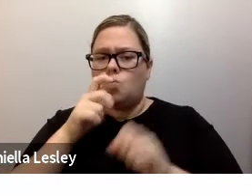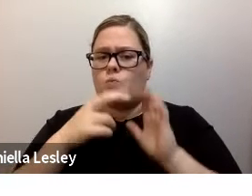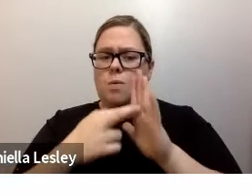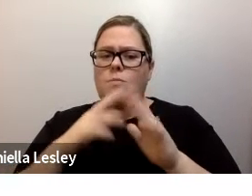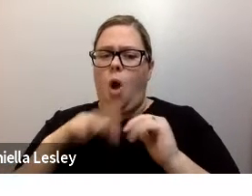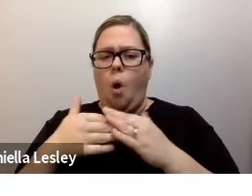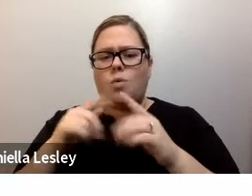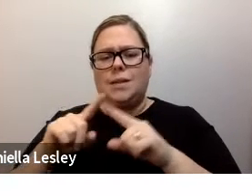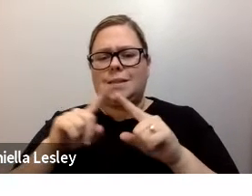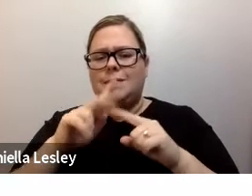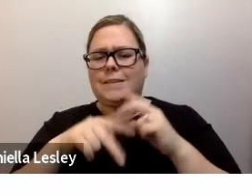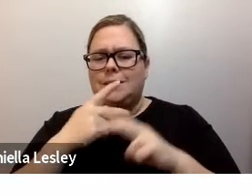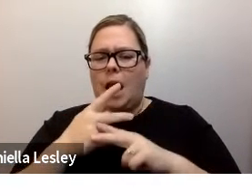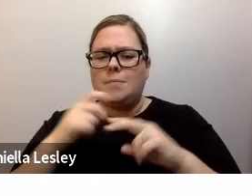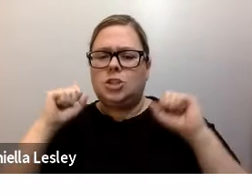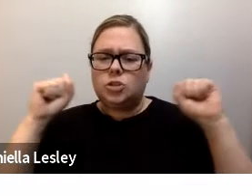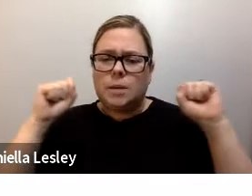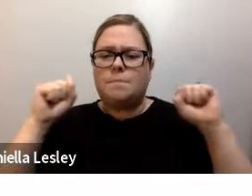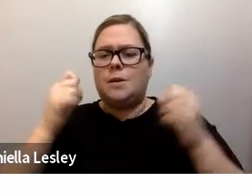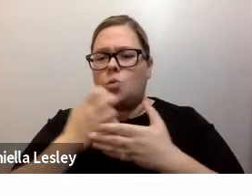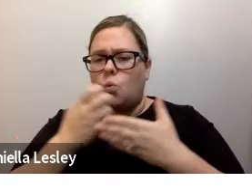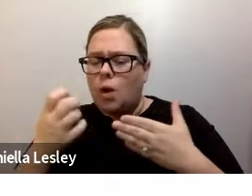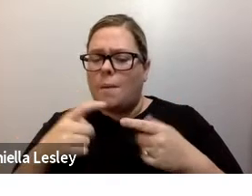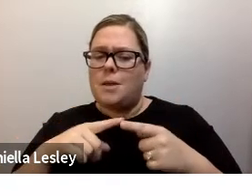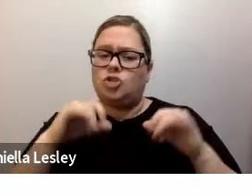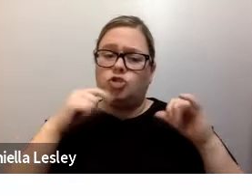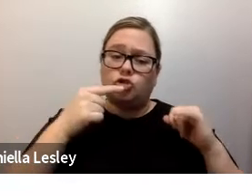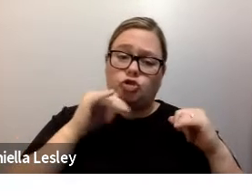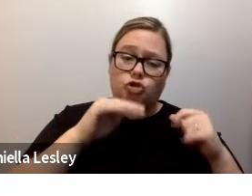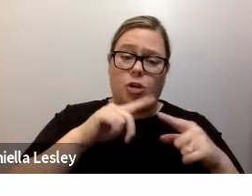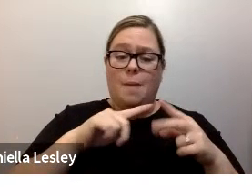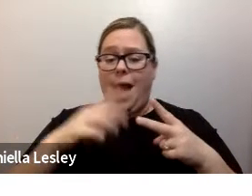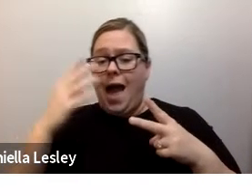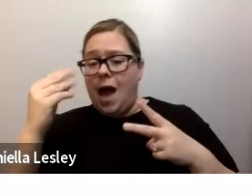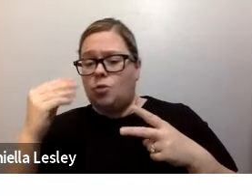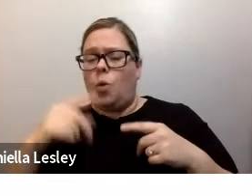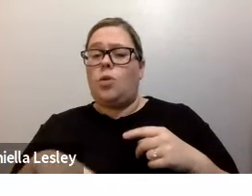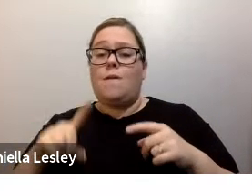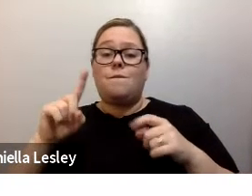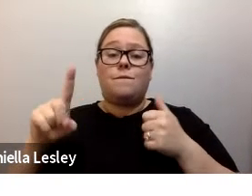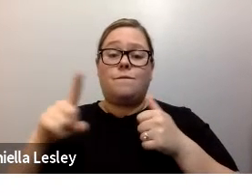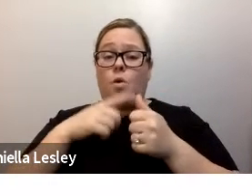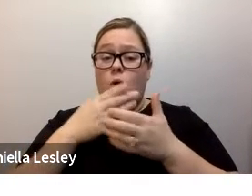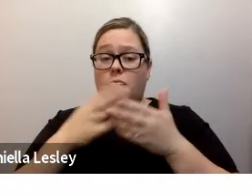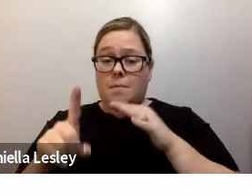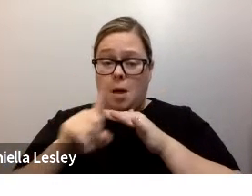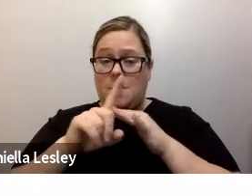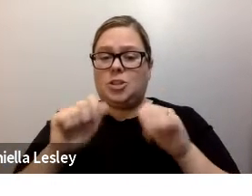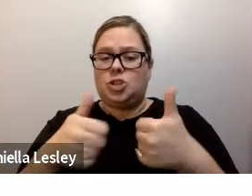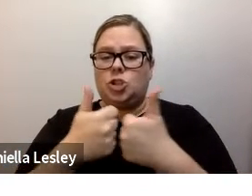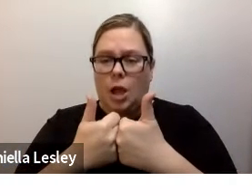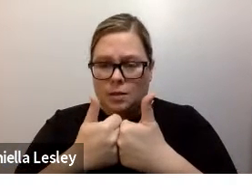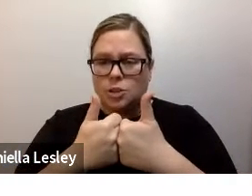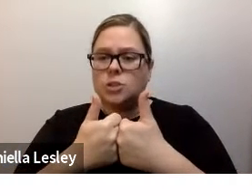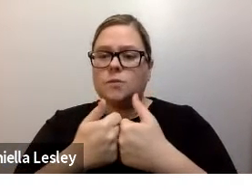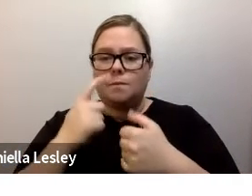types of fitness equipment, gym equipment, outdoor equipment. And the first theme that emerged was challenges to developing fitness